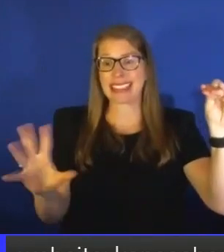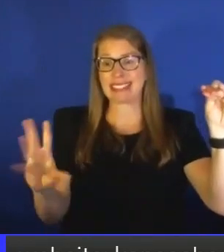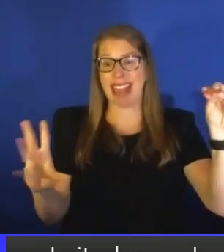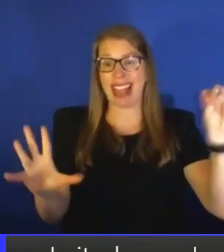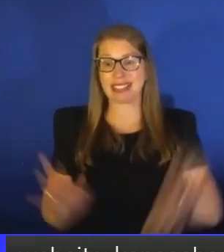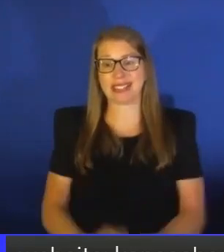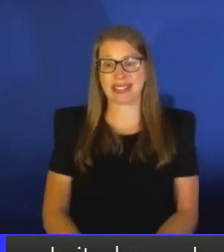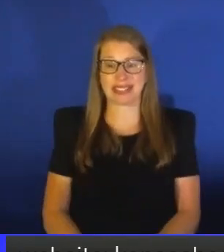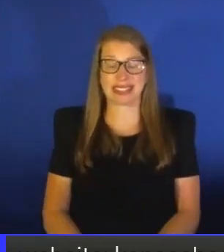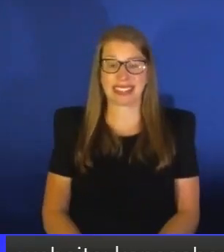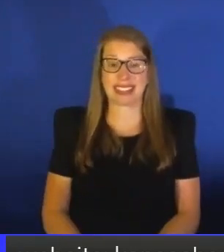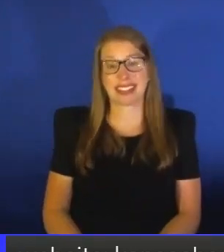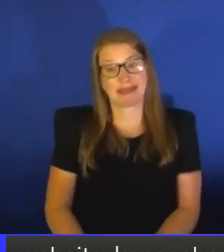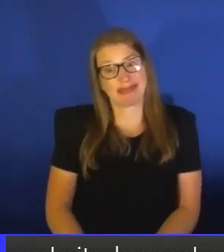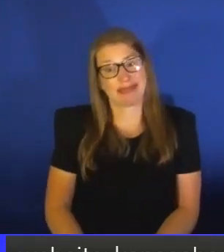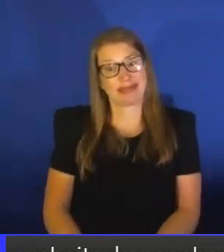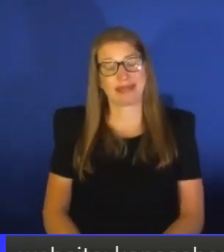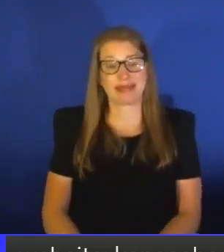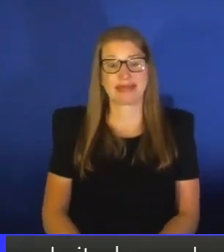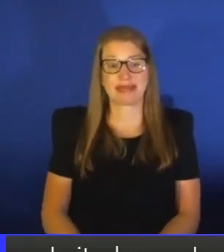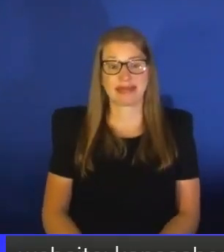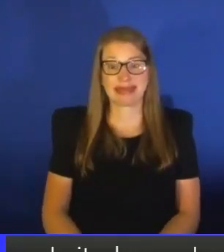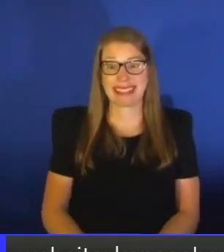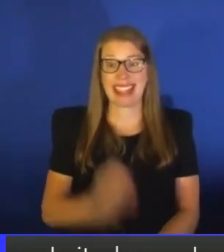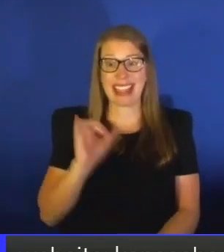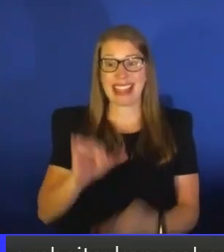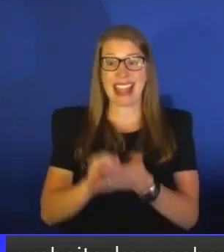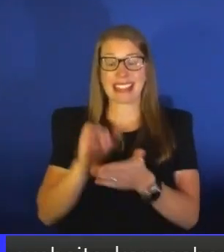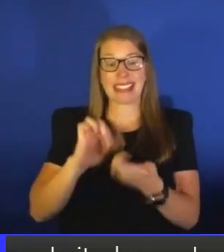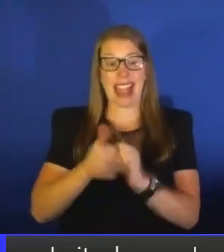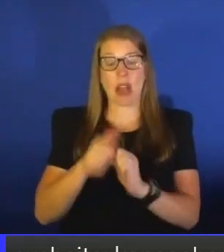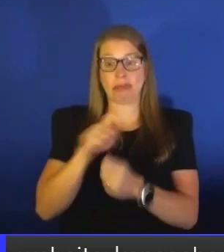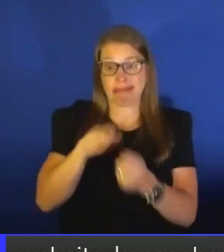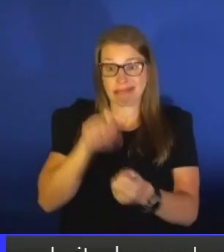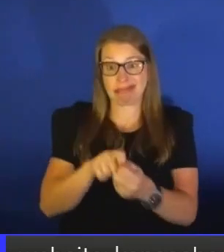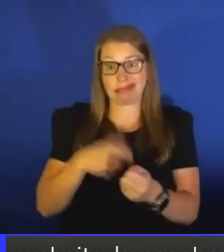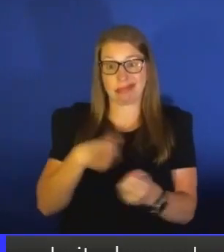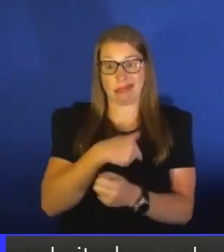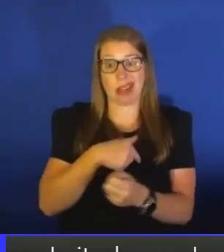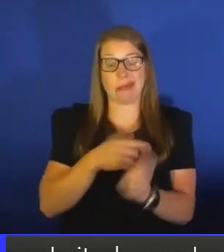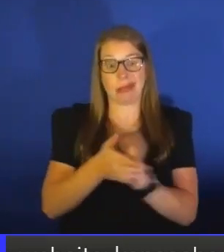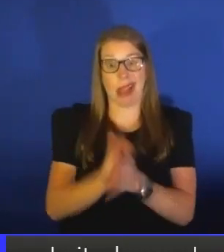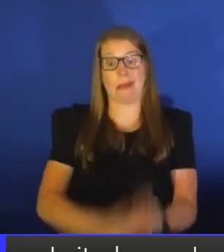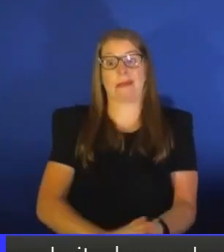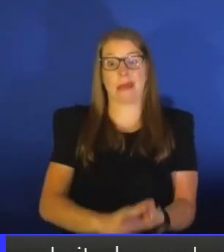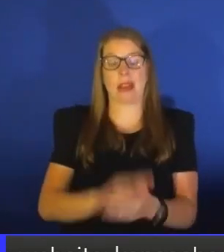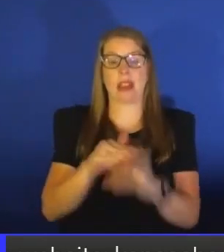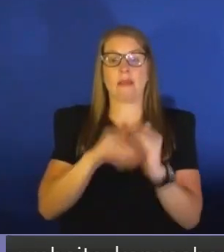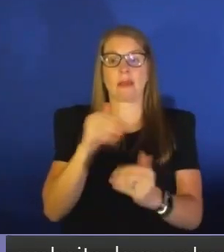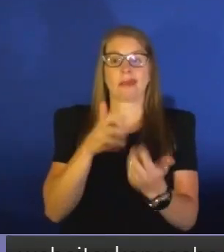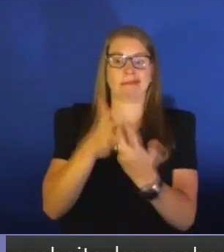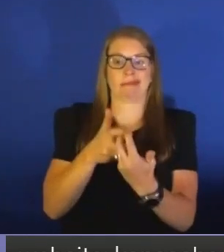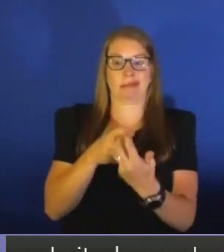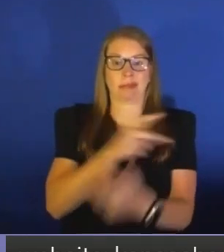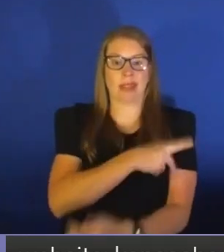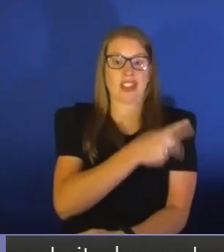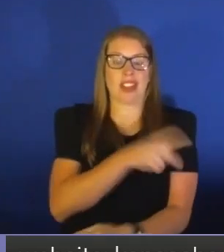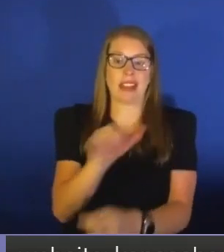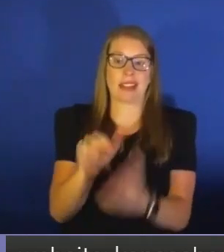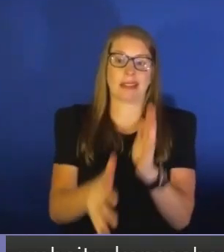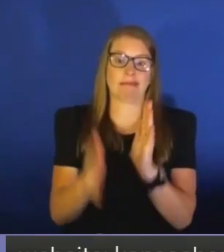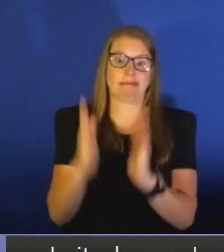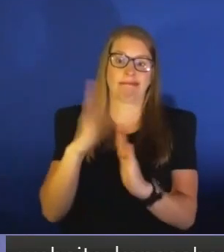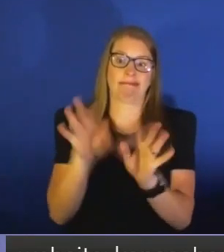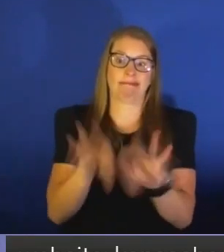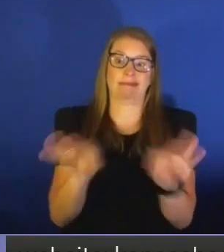So that's how detailed we're getting. But like I said, it's a comfortable temperature for the patient is the most important thing. Absolutely. I guess these beds have kind of helped a little bit.